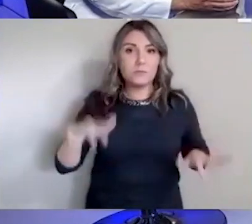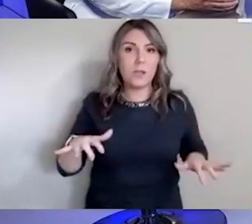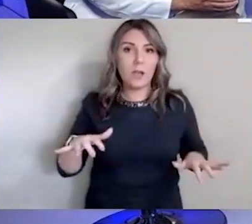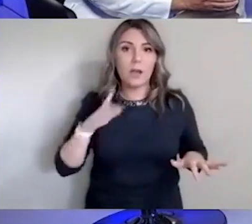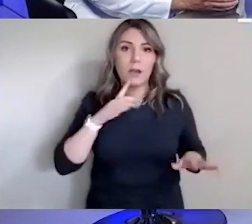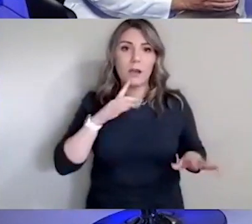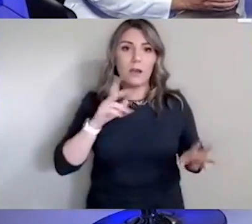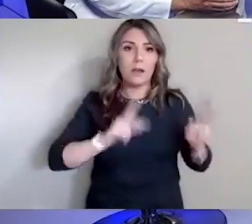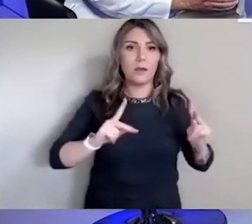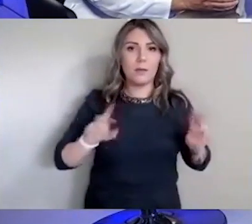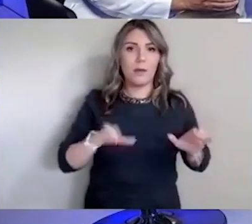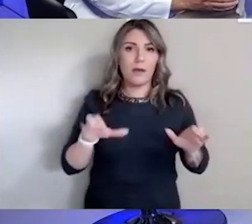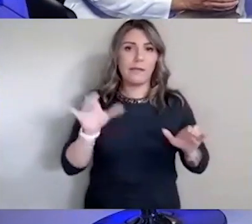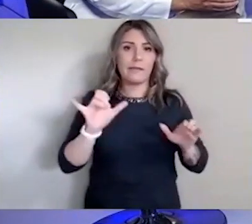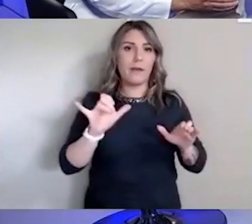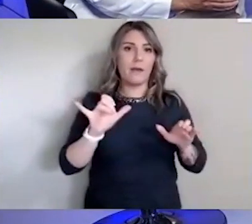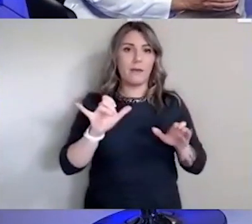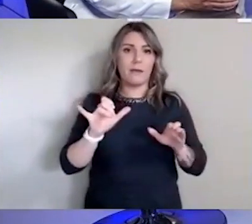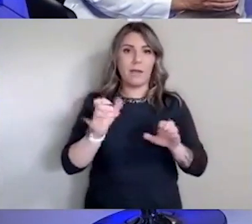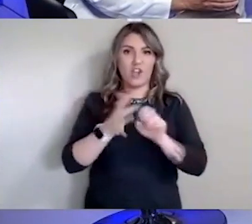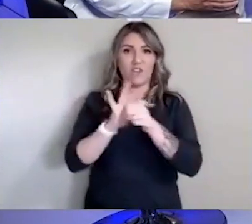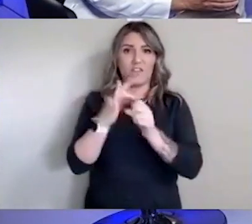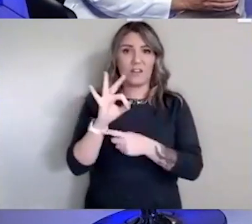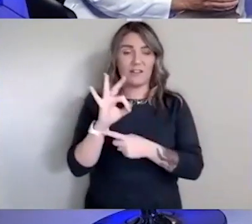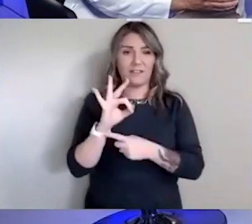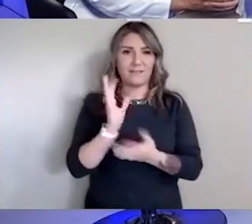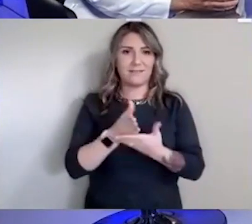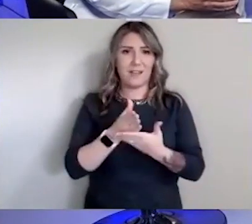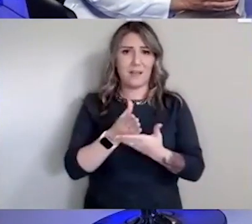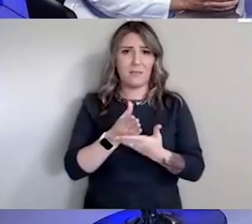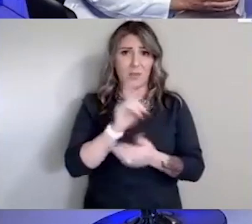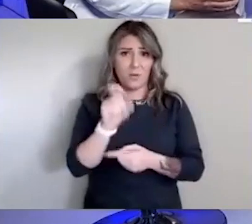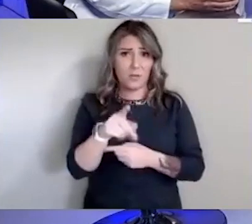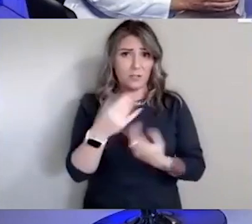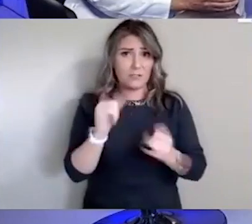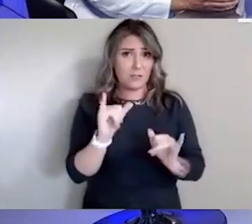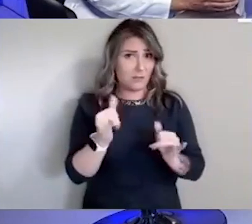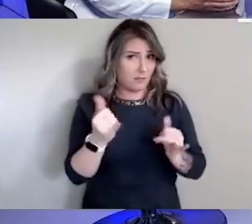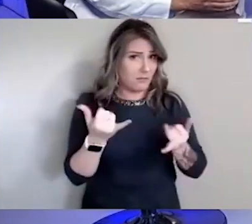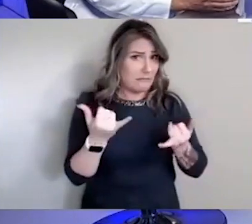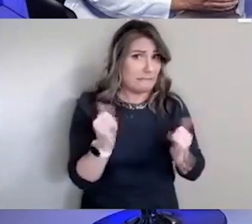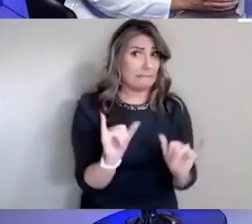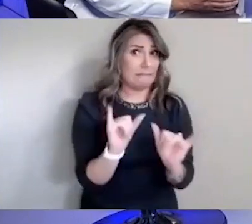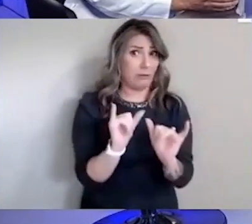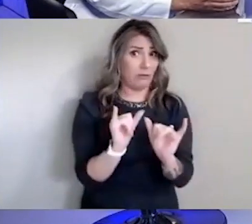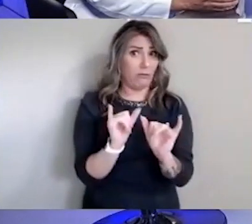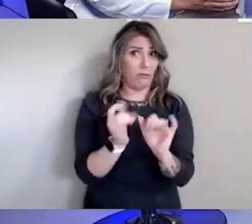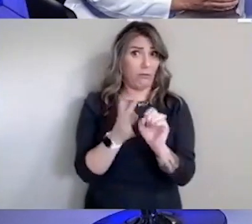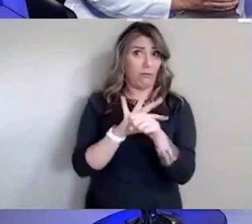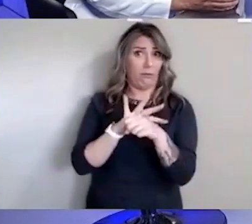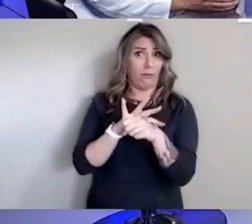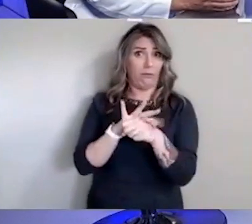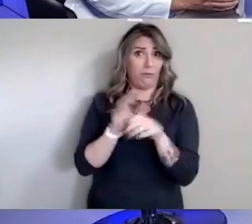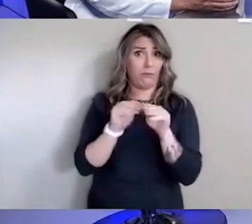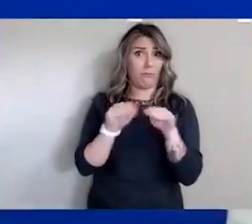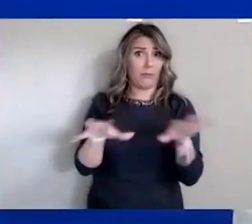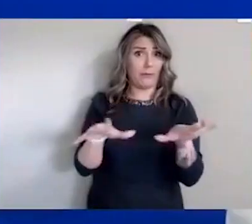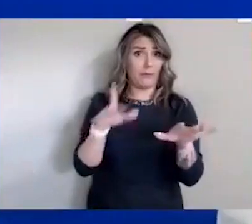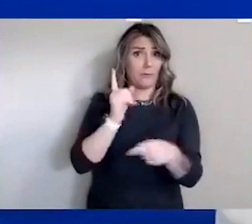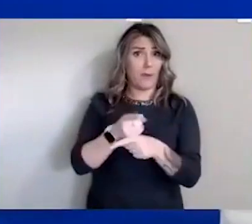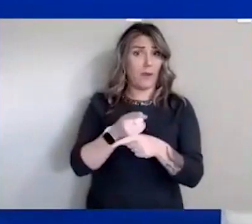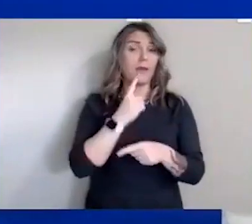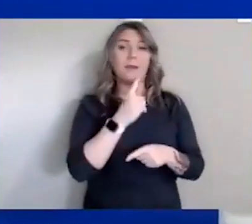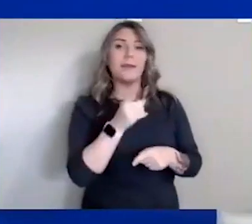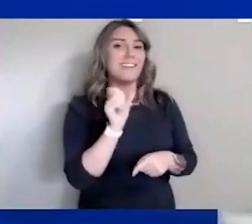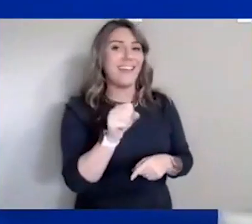like the pandemic is over. And her question is, we're still in a pandemic, right? Yeah, we're still in a pandemic. We haven't declared it officially over because there's still widespread